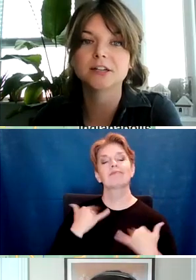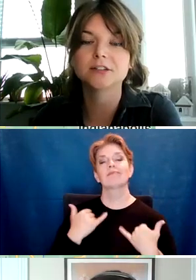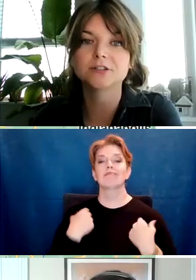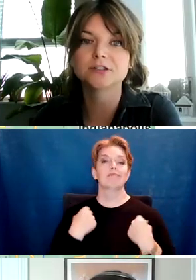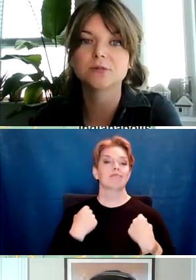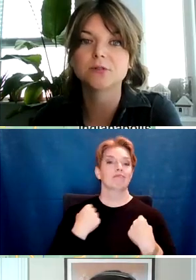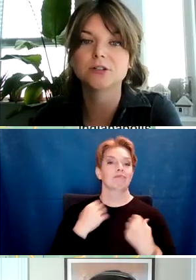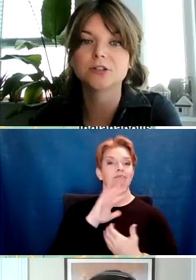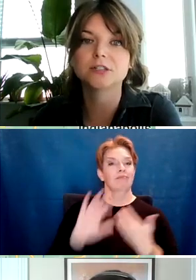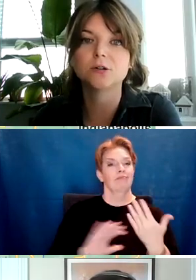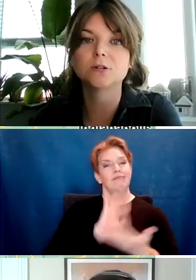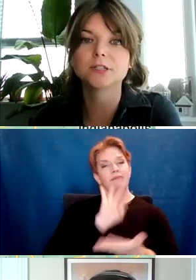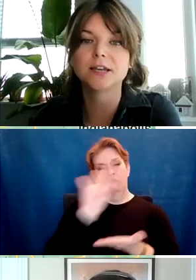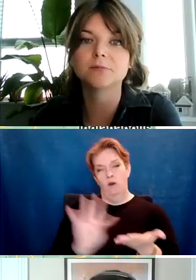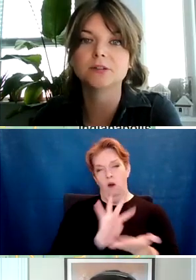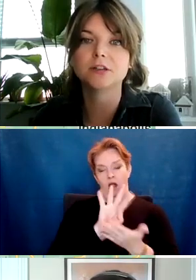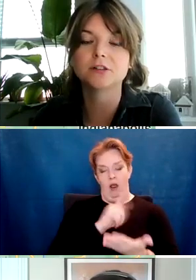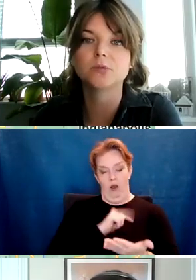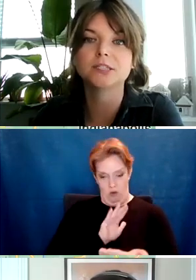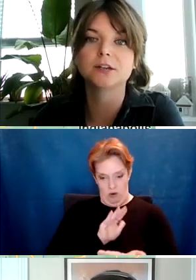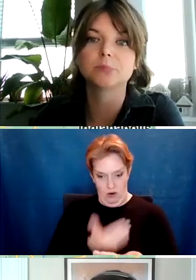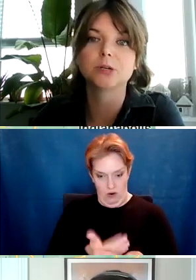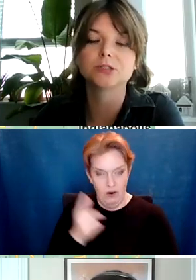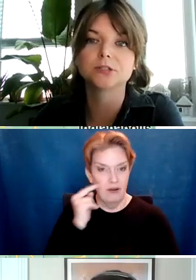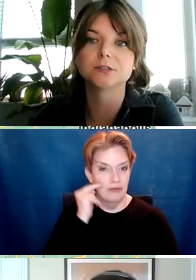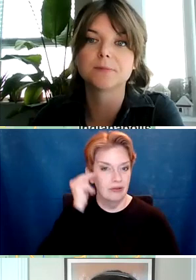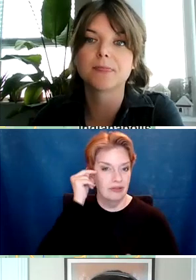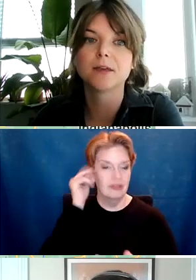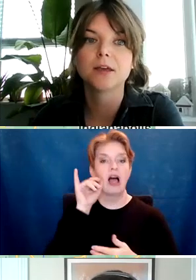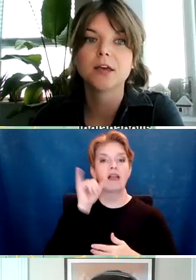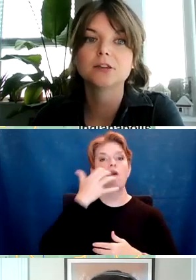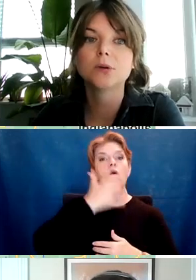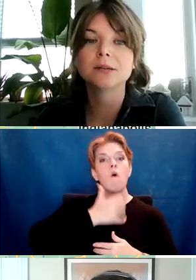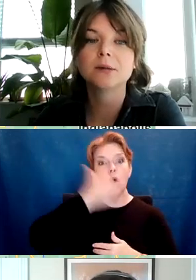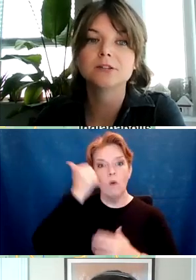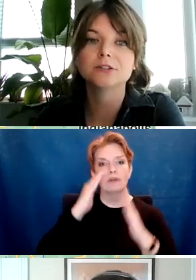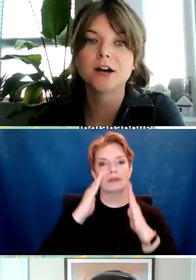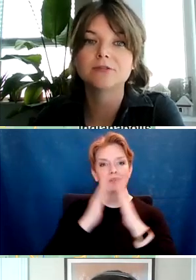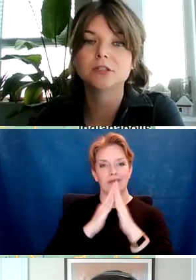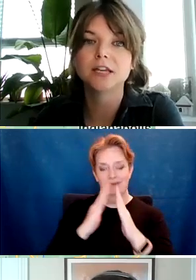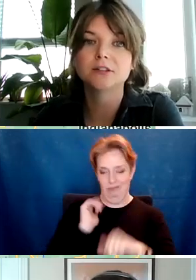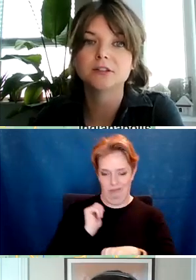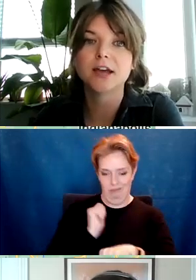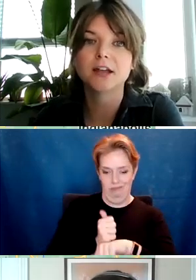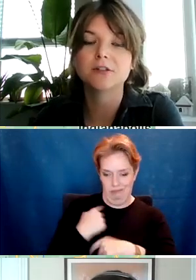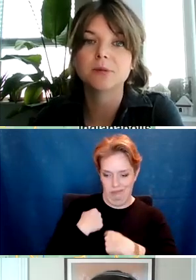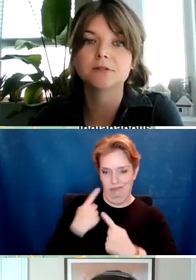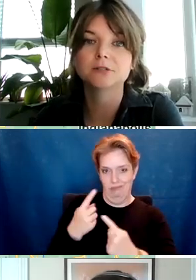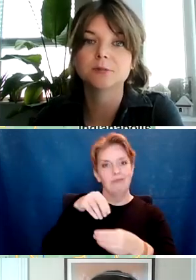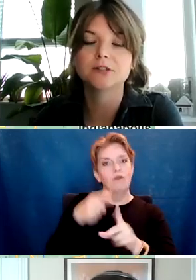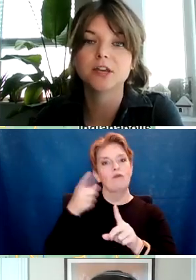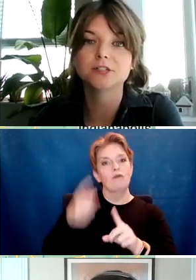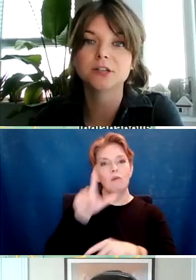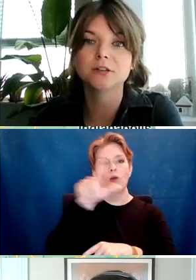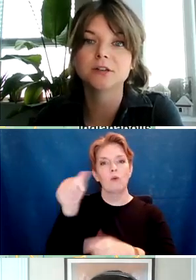into Natchitoches, which is the oldest settlement in the Louisiana Purchase. A 20-minute drive will land us at the